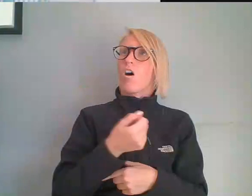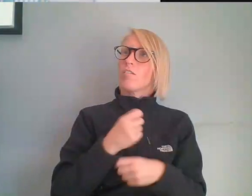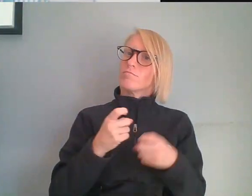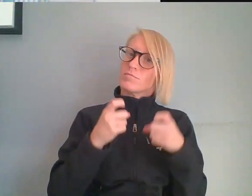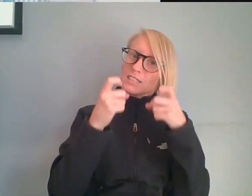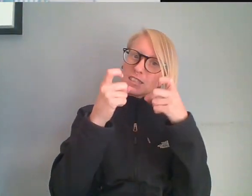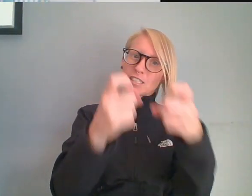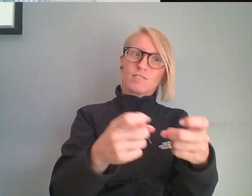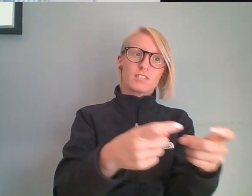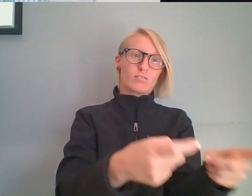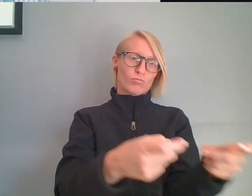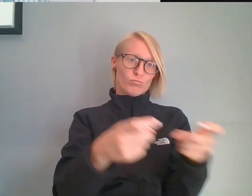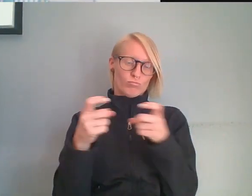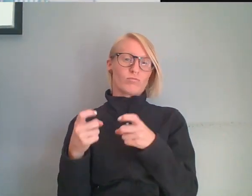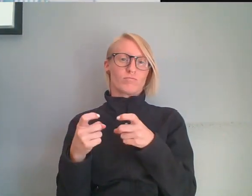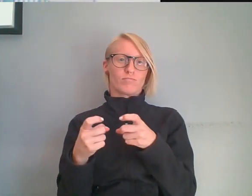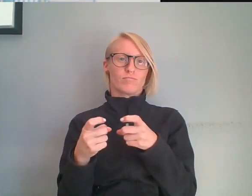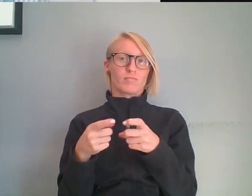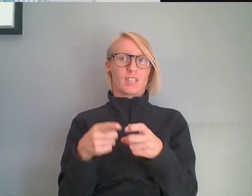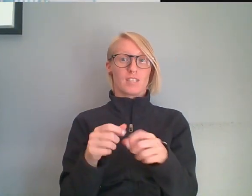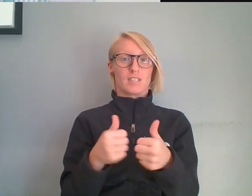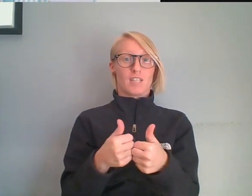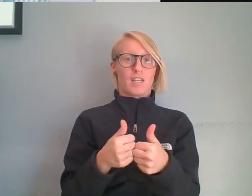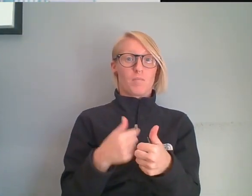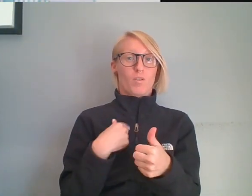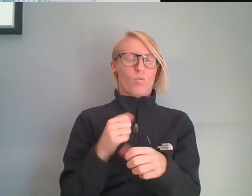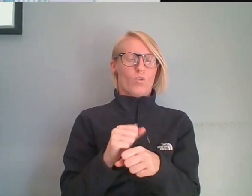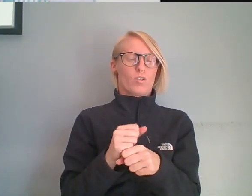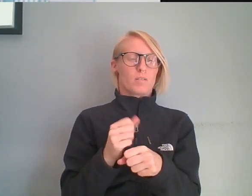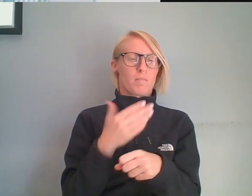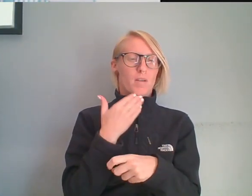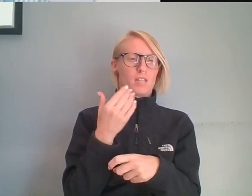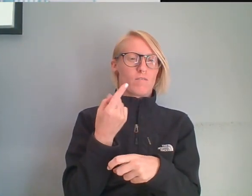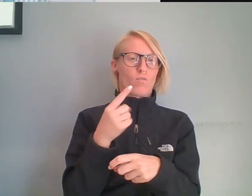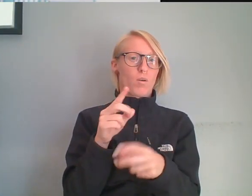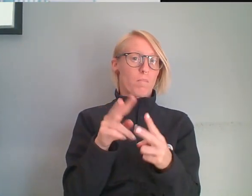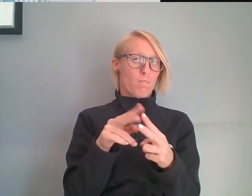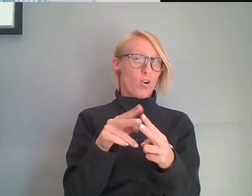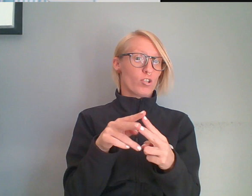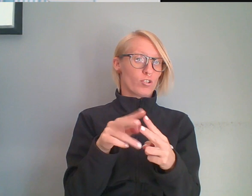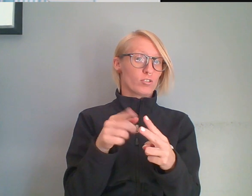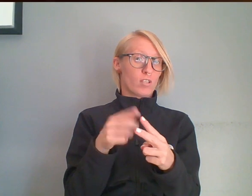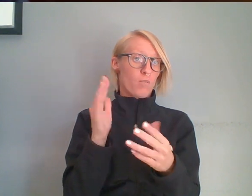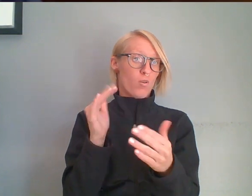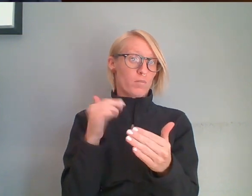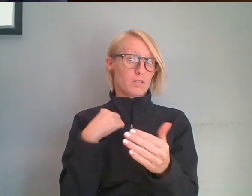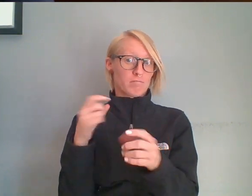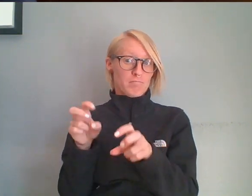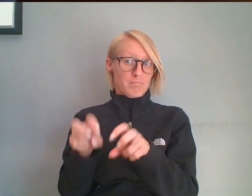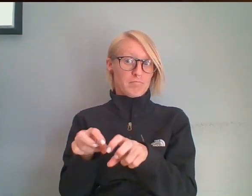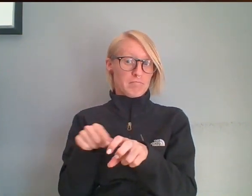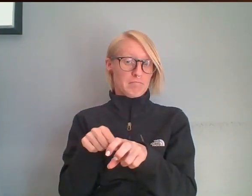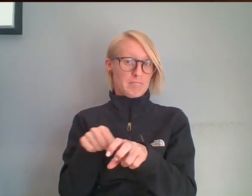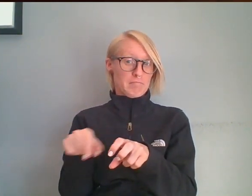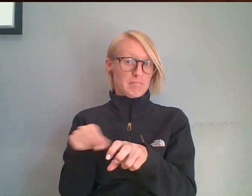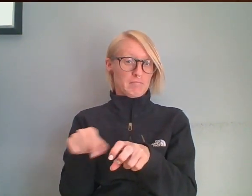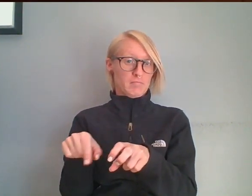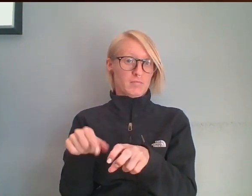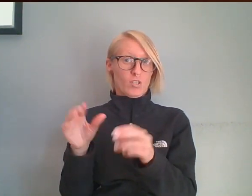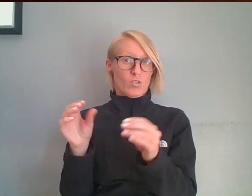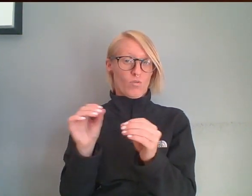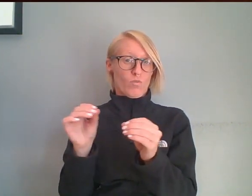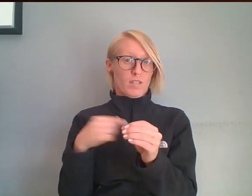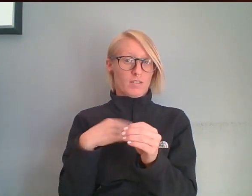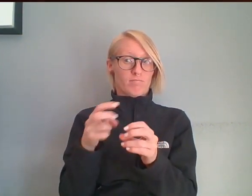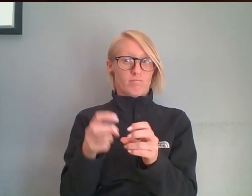how this game will work. It works best if you have a partner. So I'm hoping you can work with somebody sitting next to you. If there's nobody sitting next to